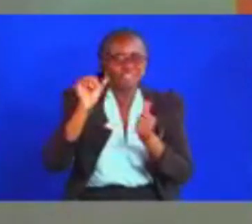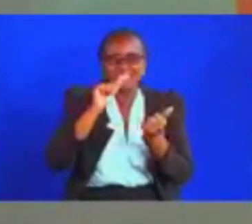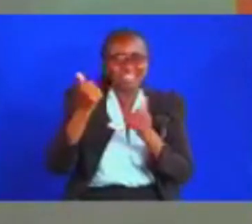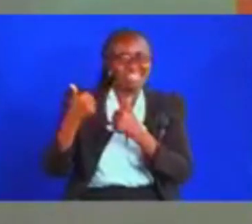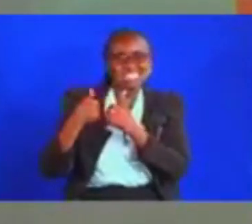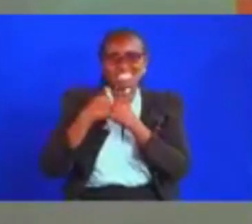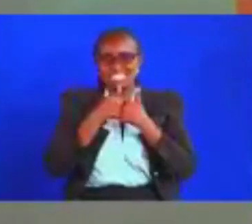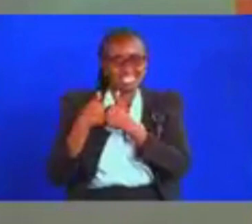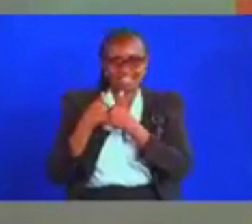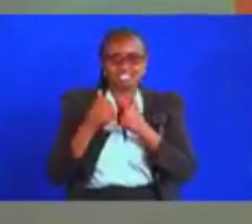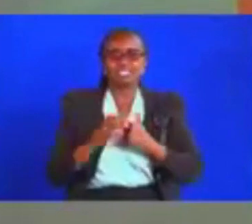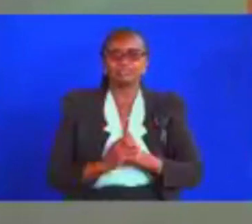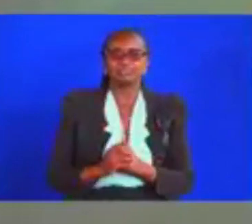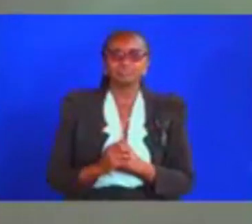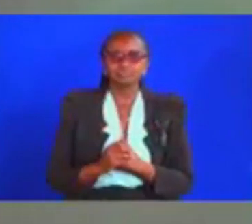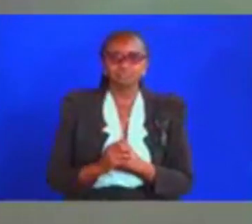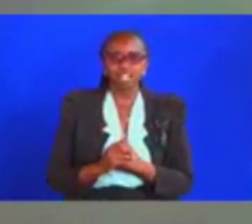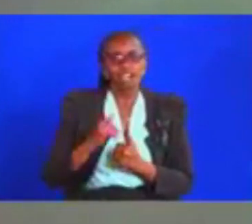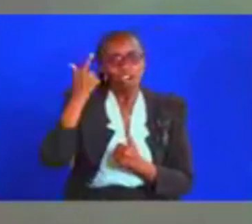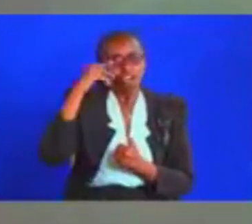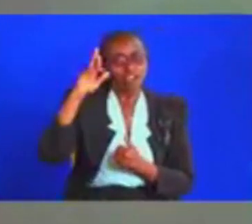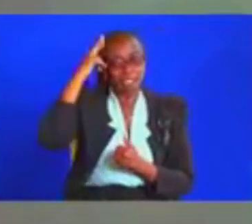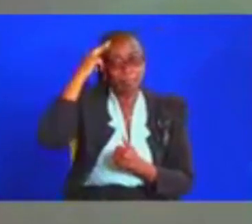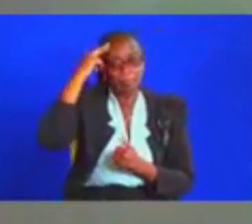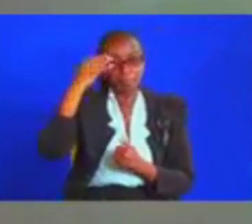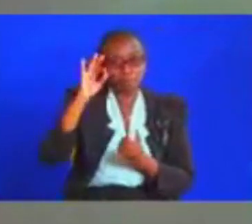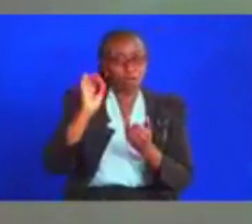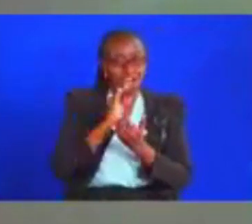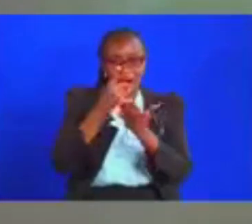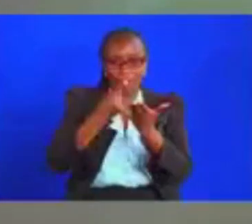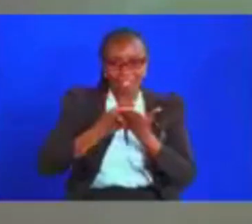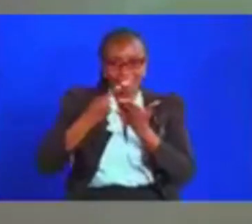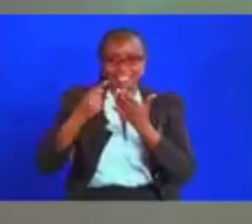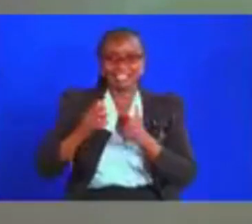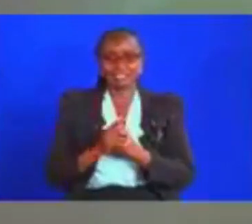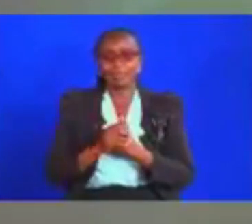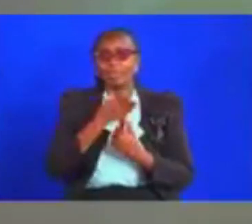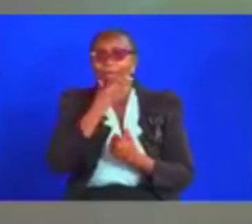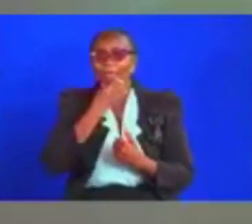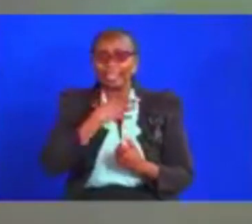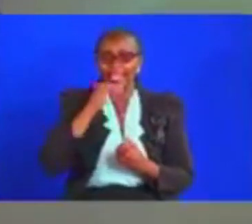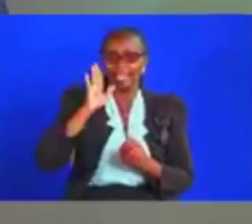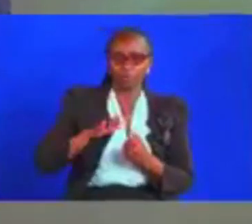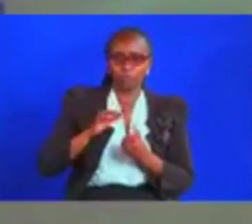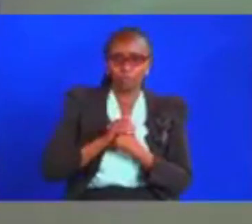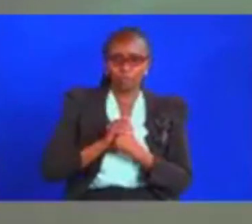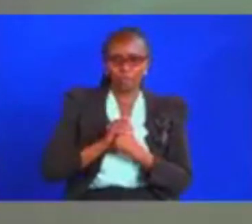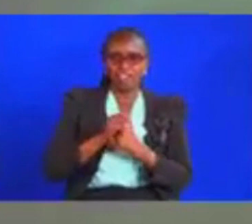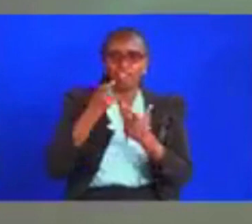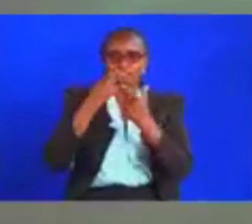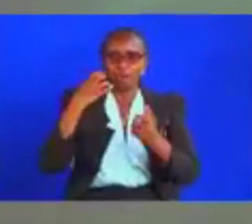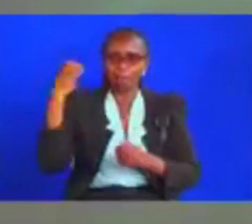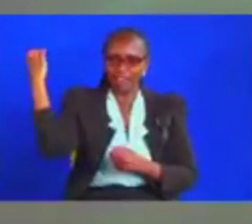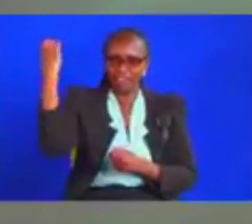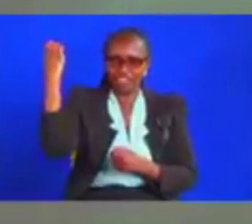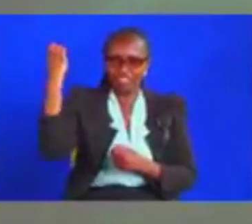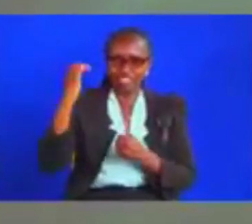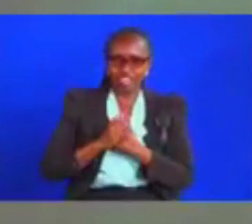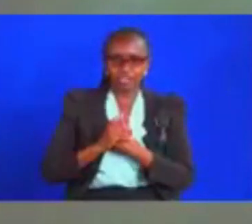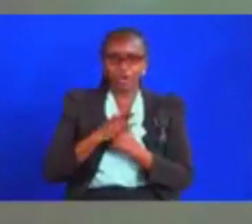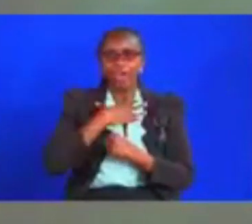whatsoever. Now, for the purpose of our discussion, ladies and gentlemen, from an evangelical and